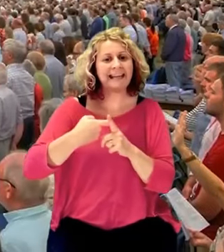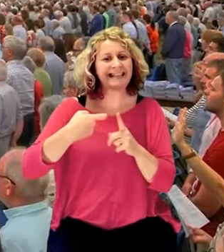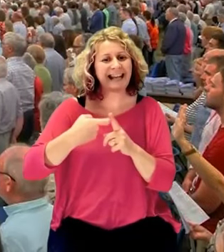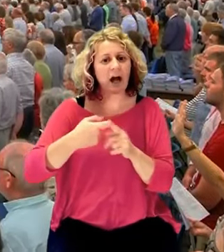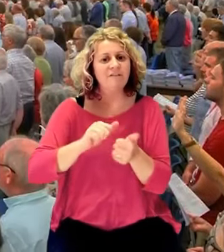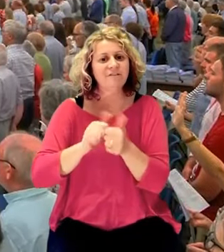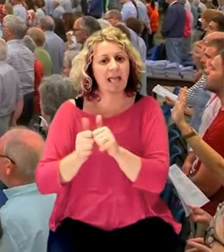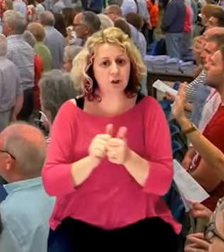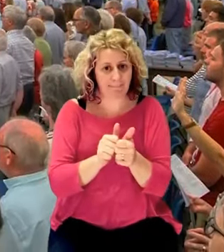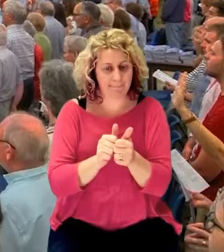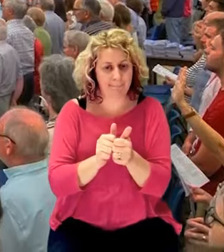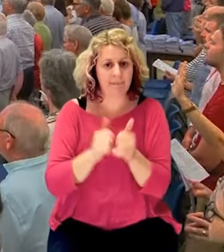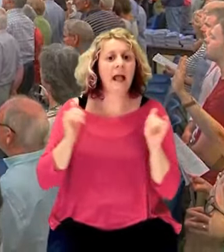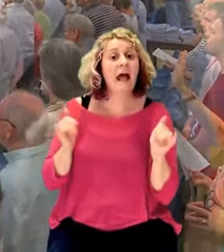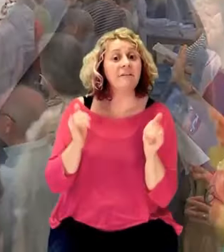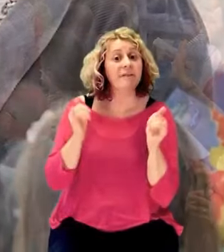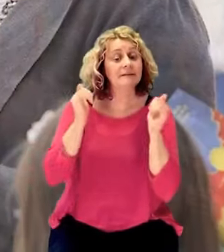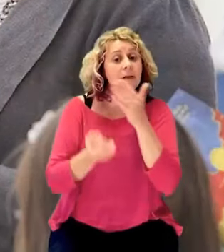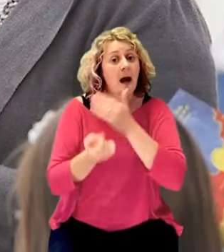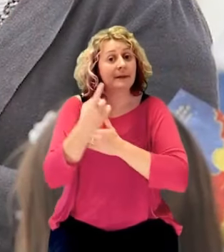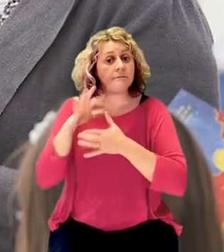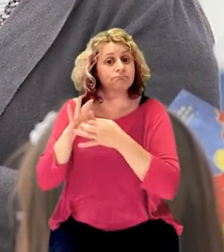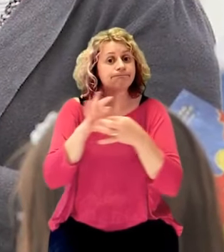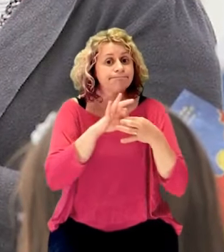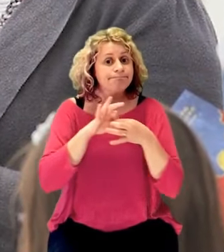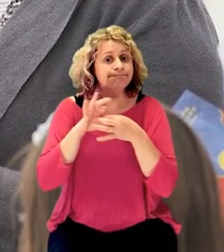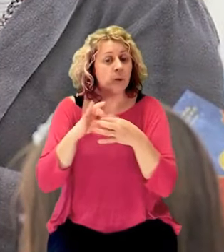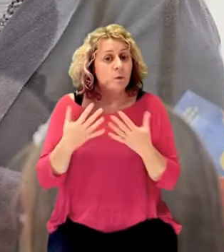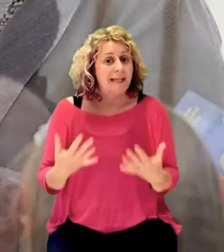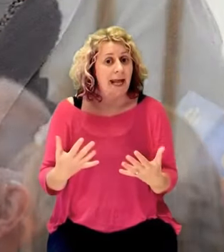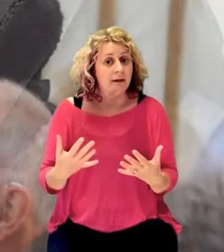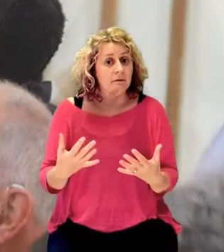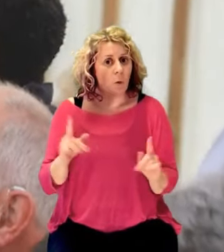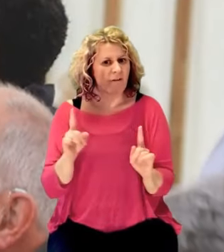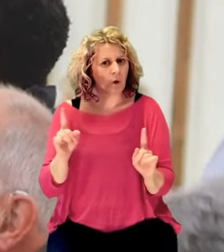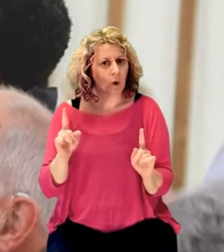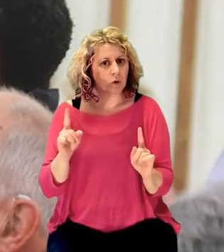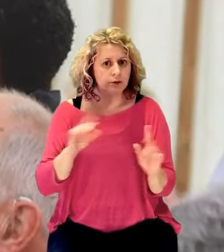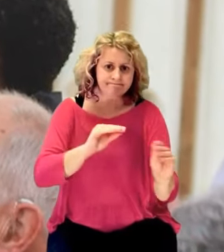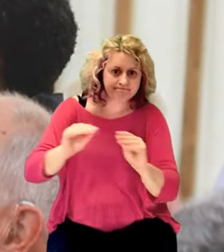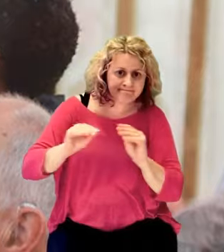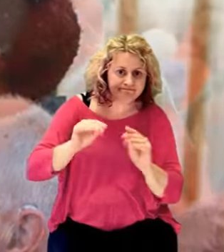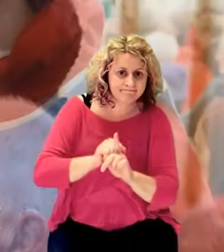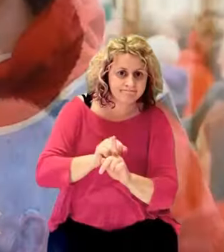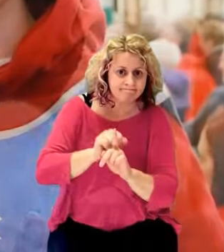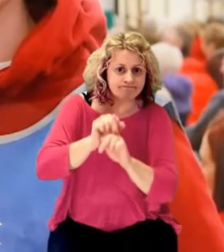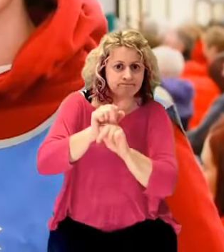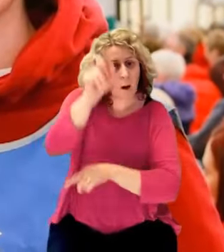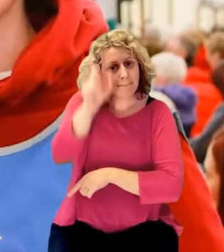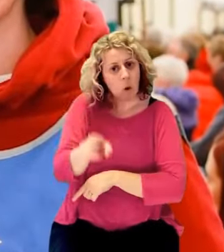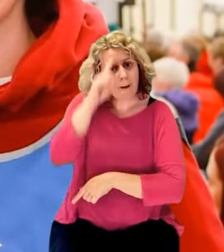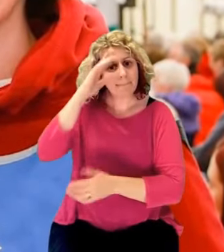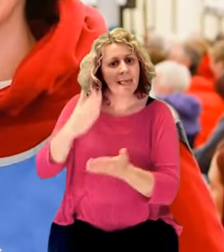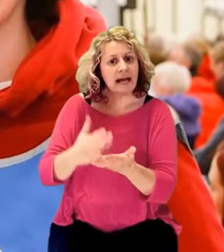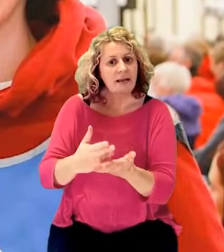With events joining today, the desire continues to be that believers are equipped to love and live for Jesus Christ, as well as to serve the